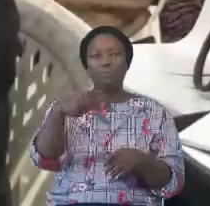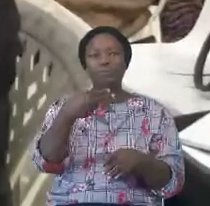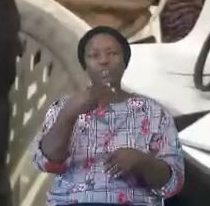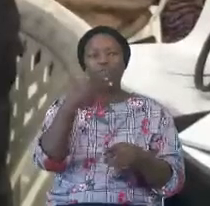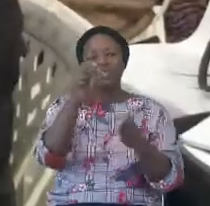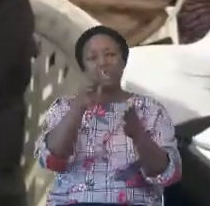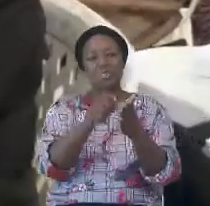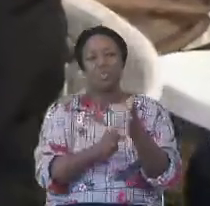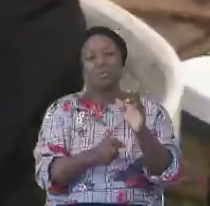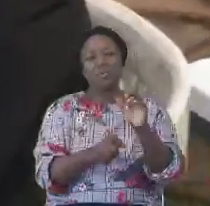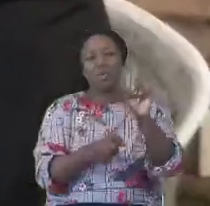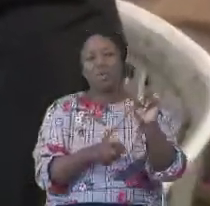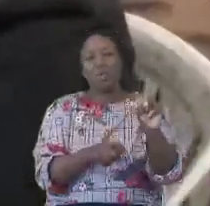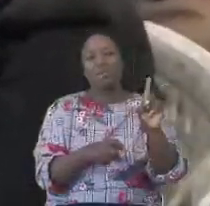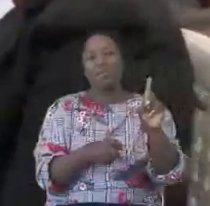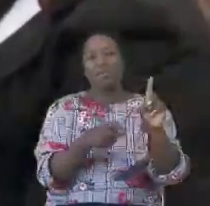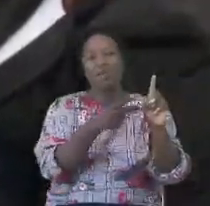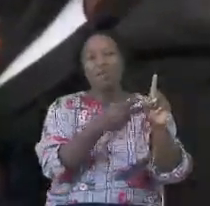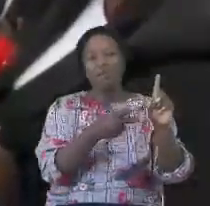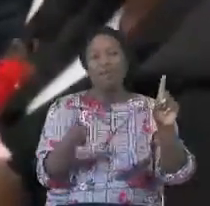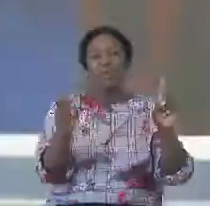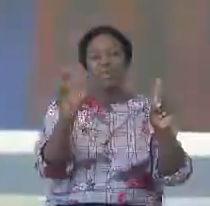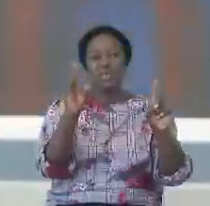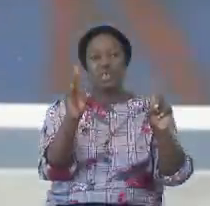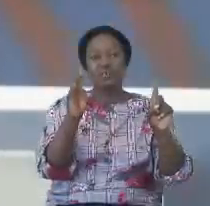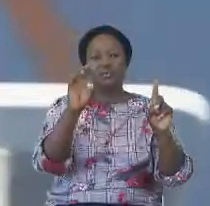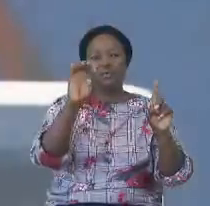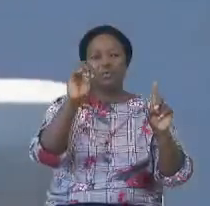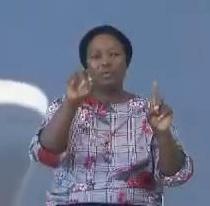come to you. Ephesians chapter